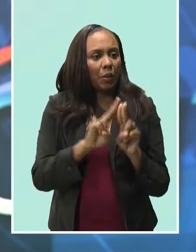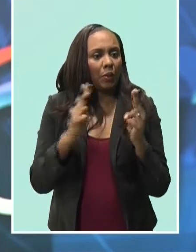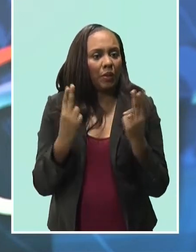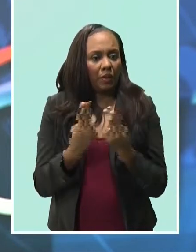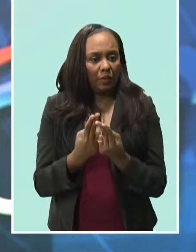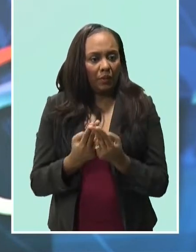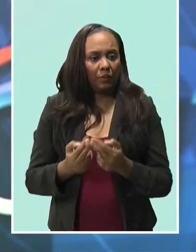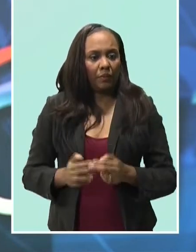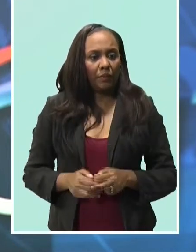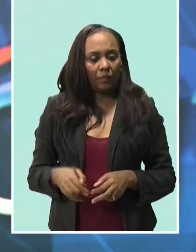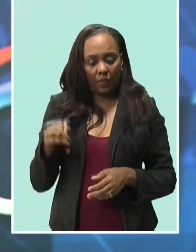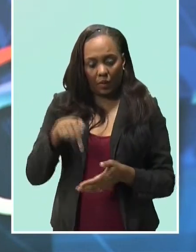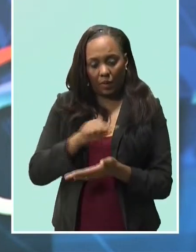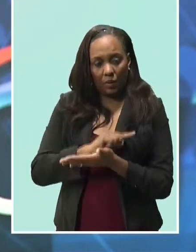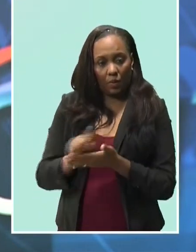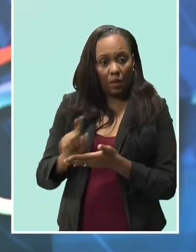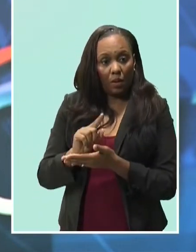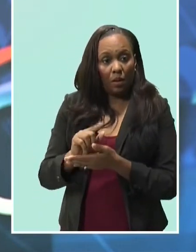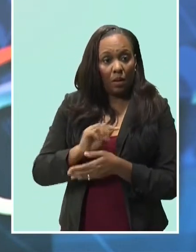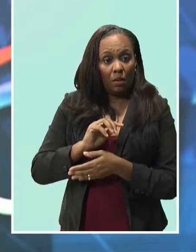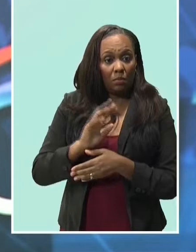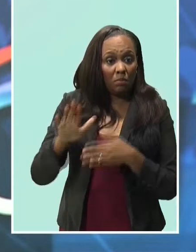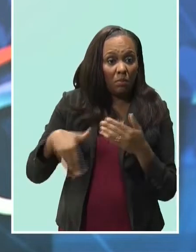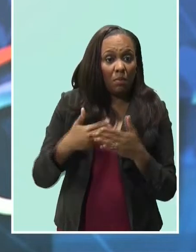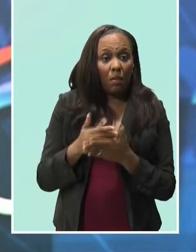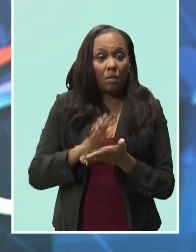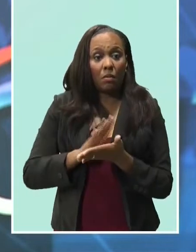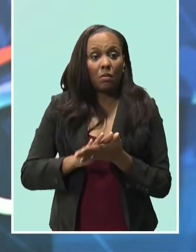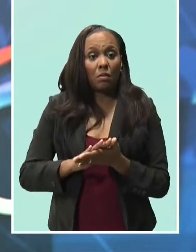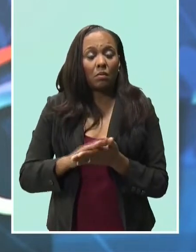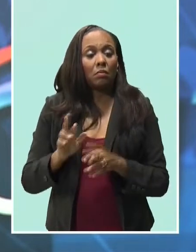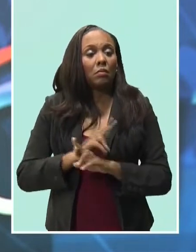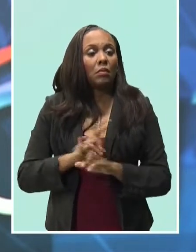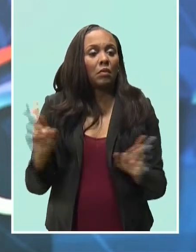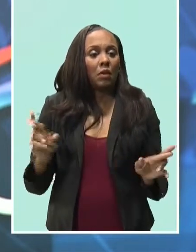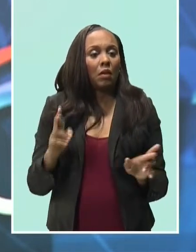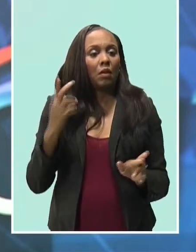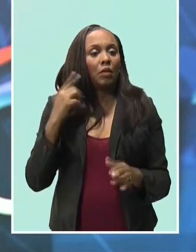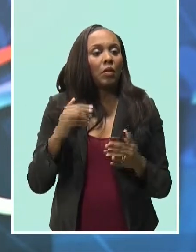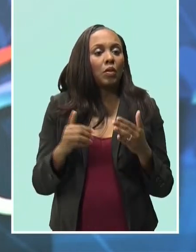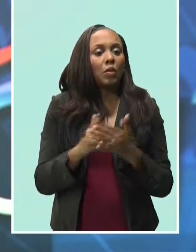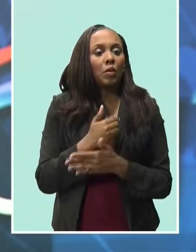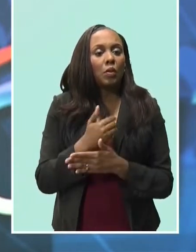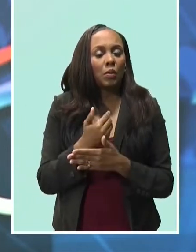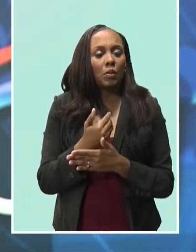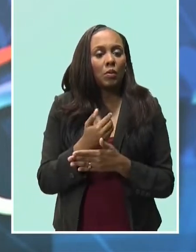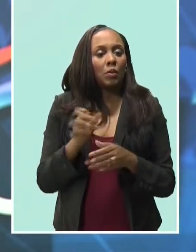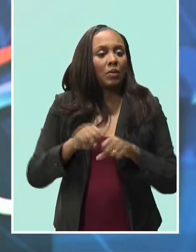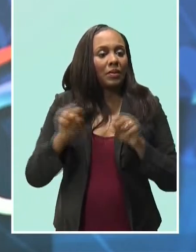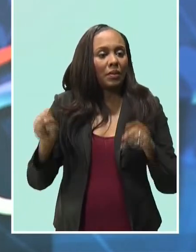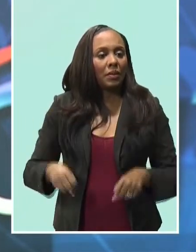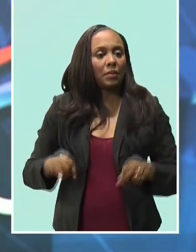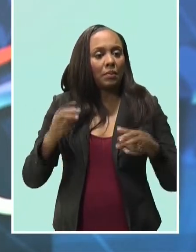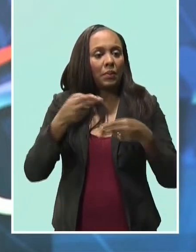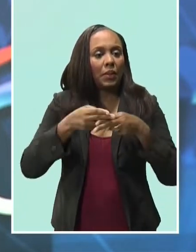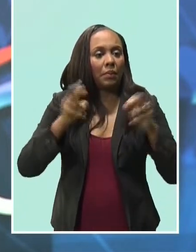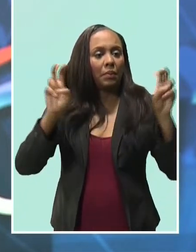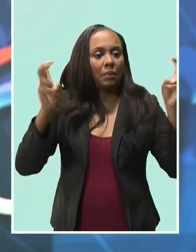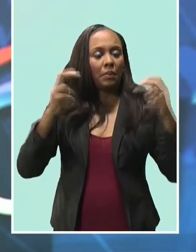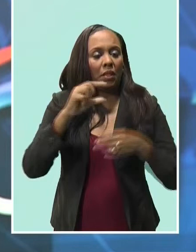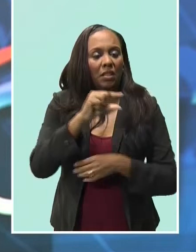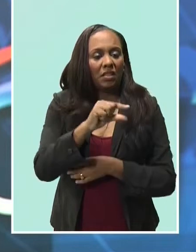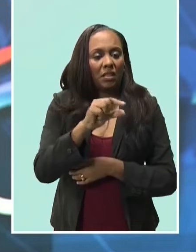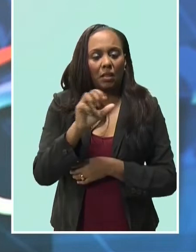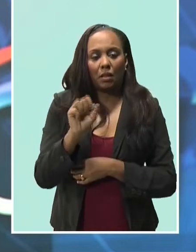week, all public schools will be prepared to roll out online teaching using the G Suite platform. The ministry is working with providers and suppliers